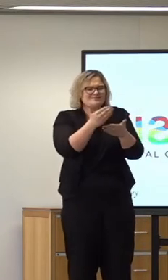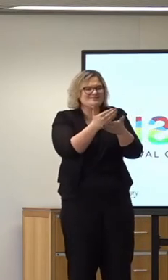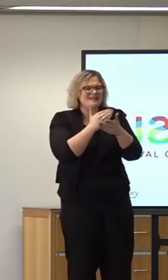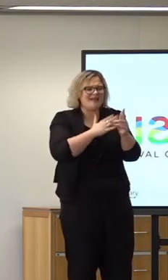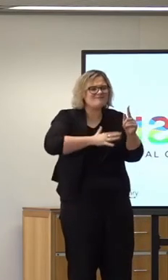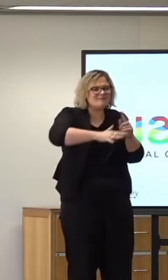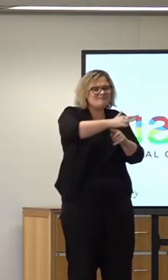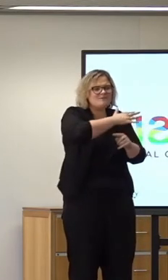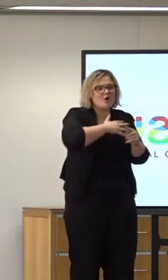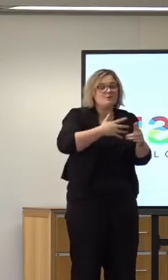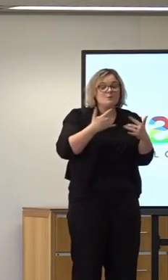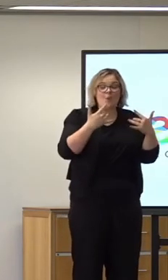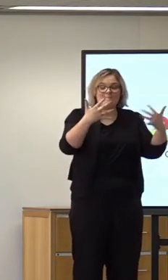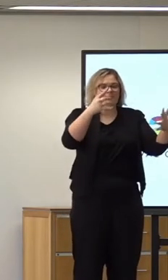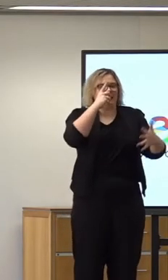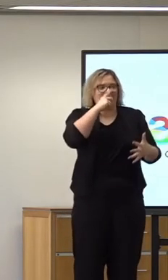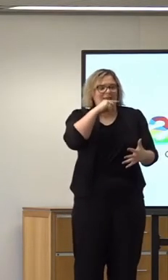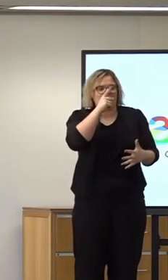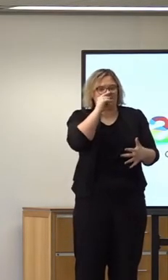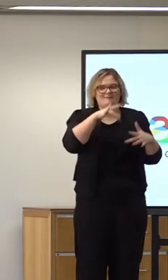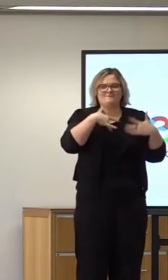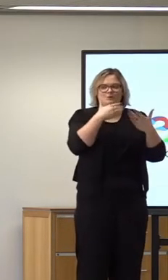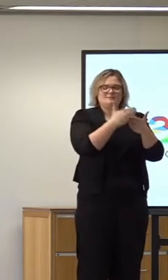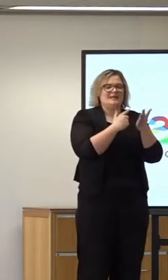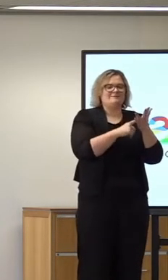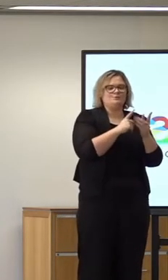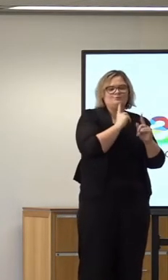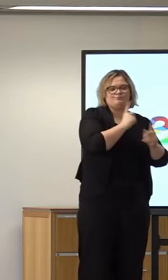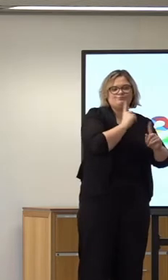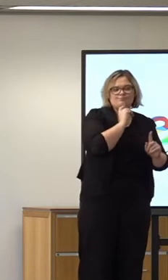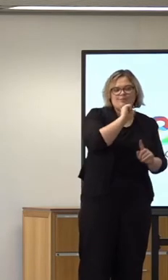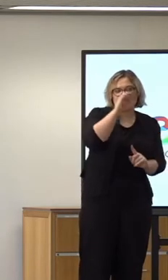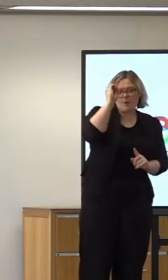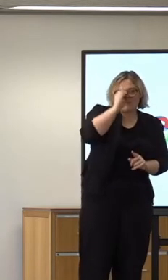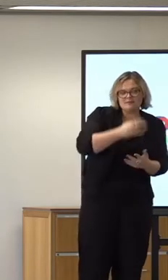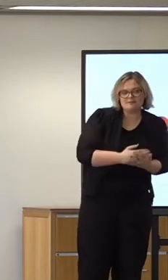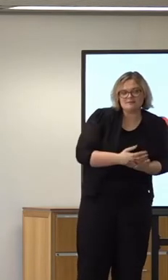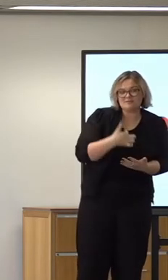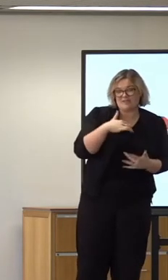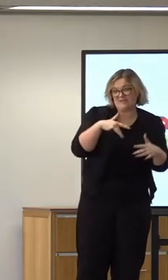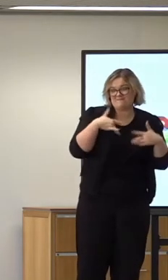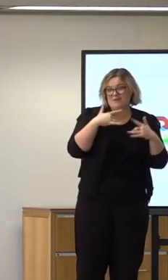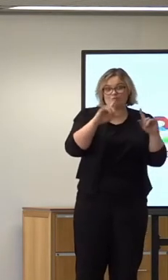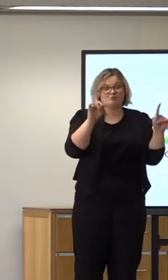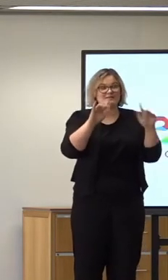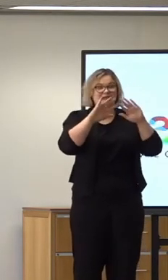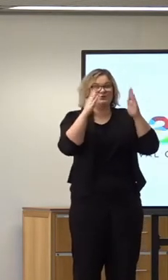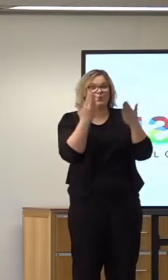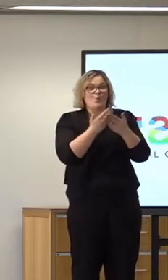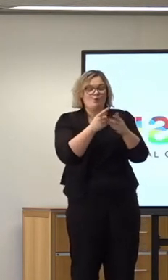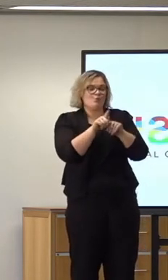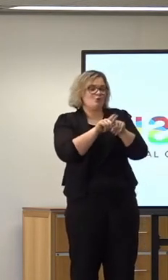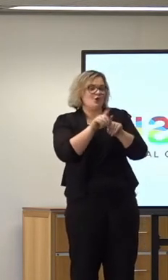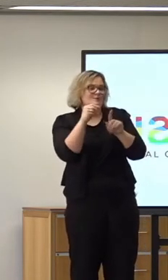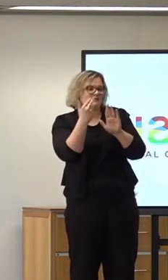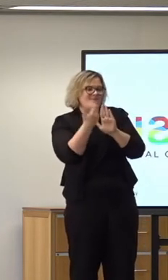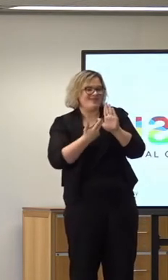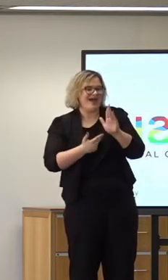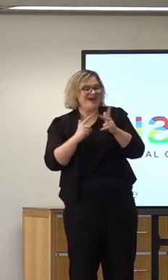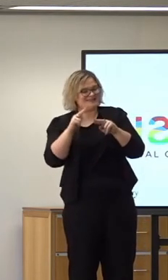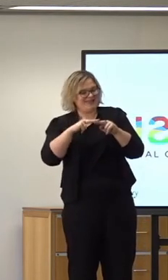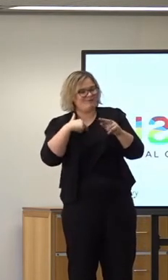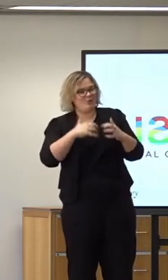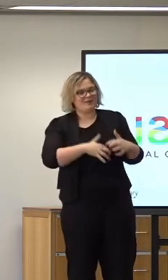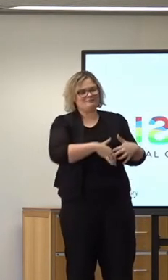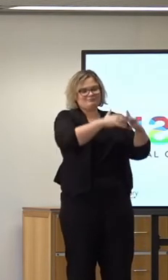where multiple voices can feel safe. Like, I feel that the world today could really learn from the art sector if we get that right.